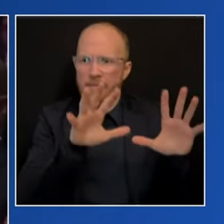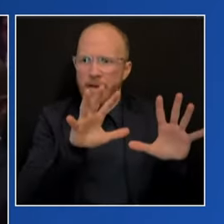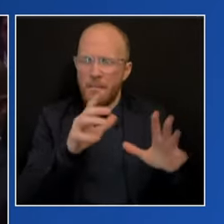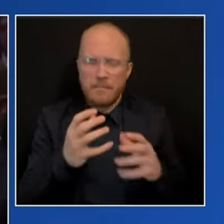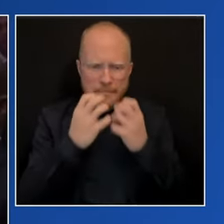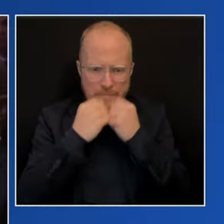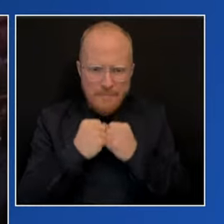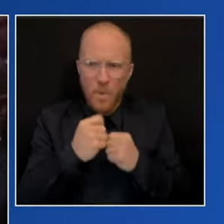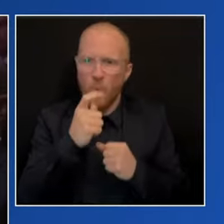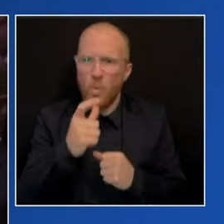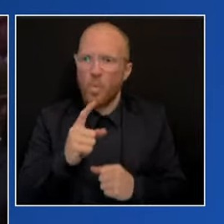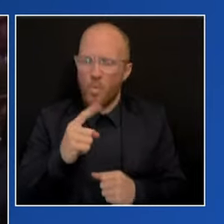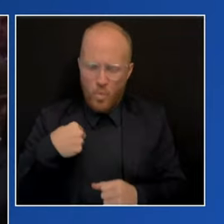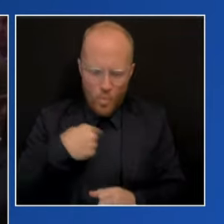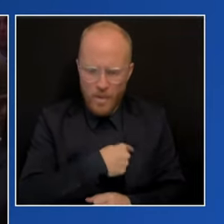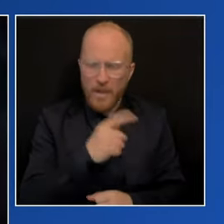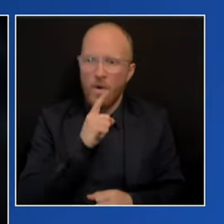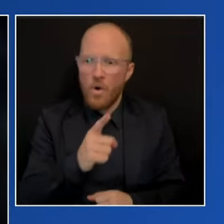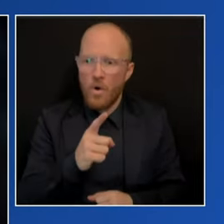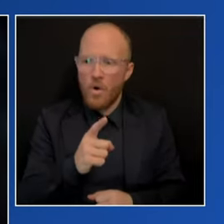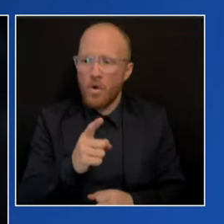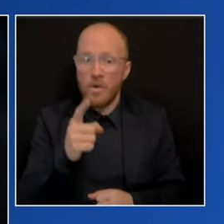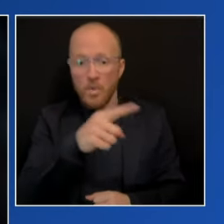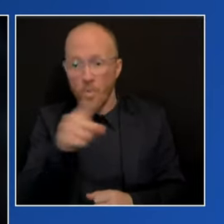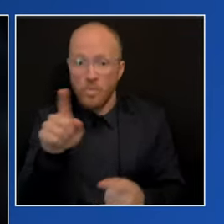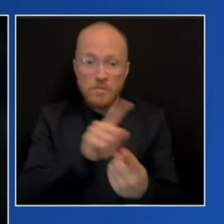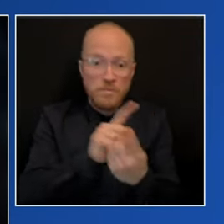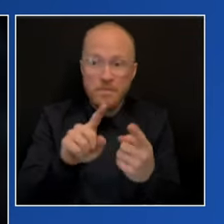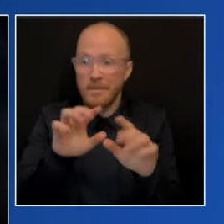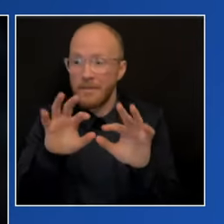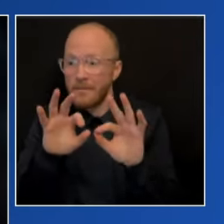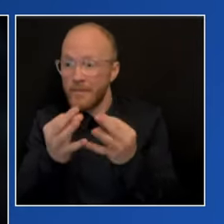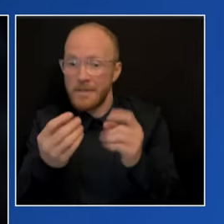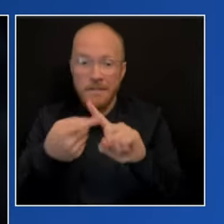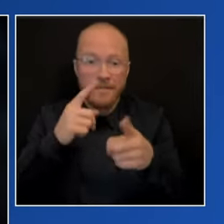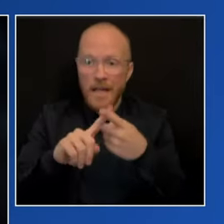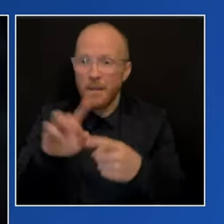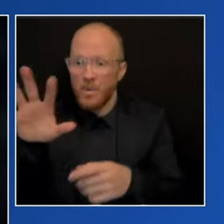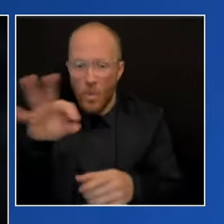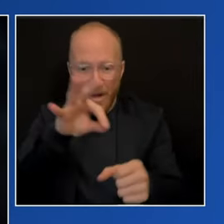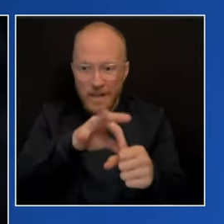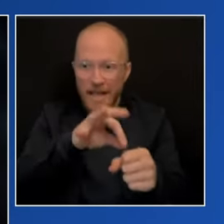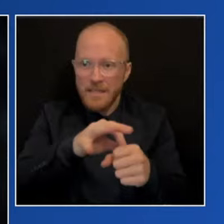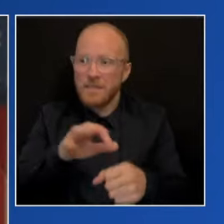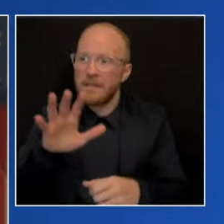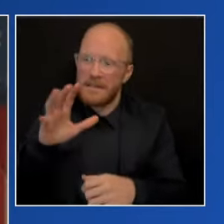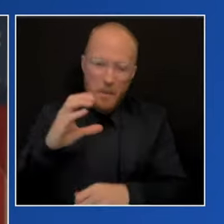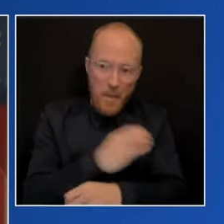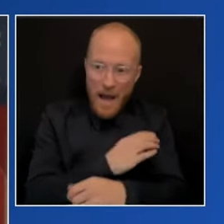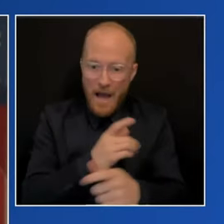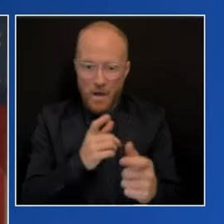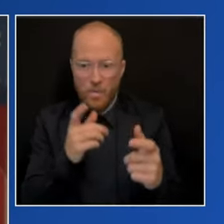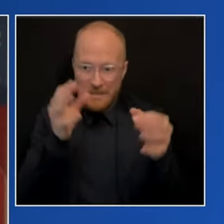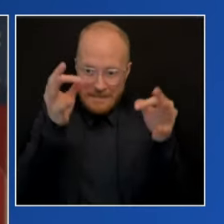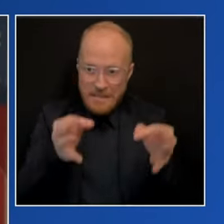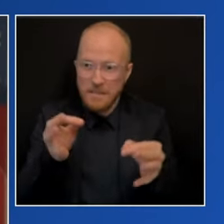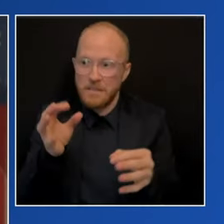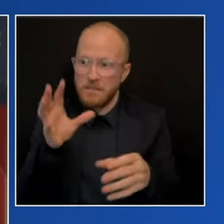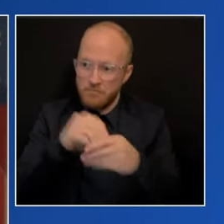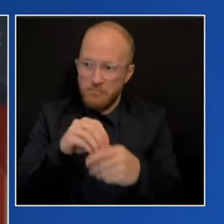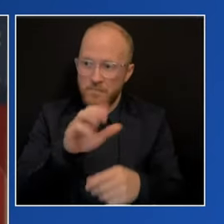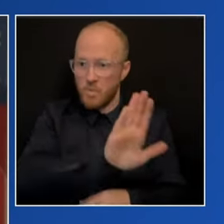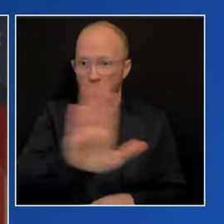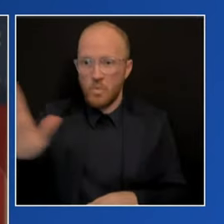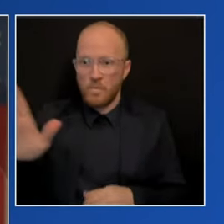In the year ahead, as you talk to your family and friends, cast your ballots, the power is in your hands. After all we've been through in